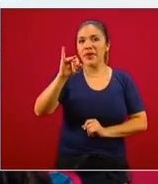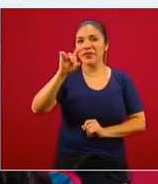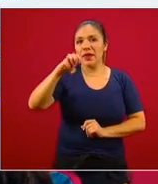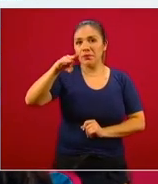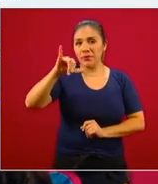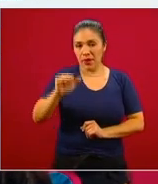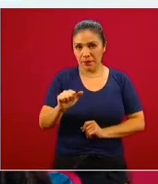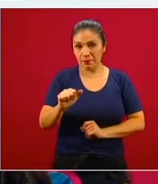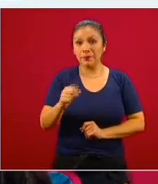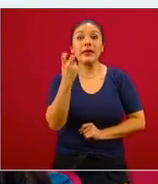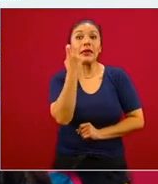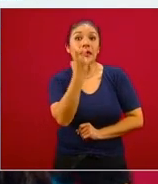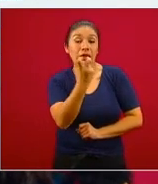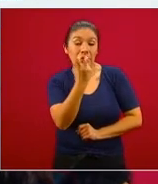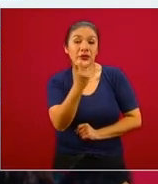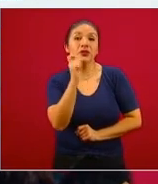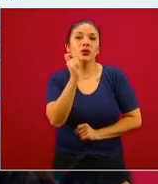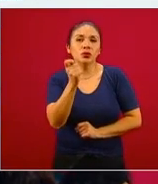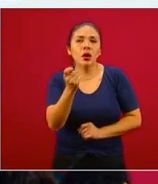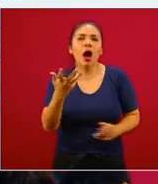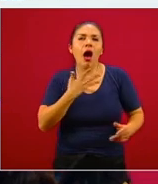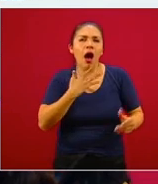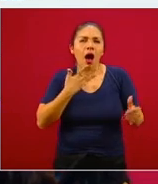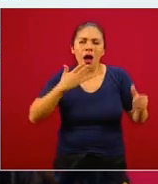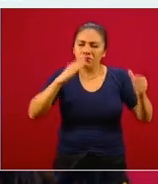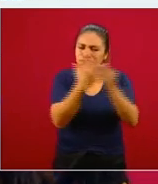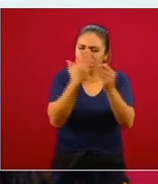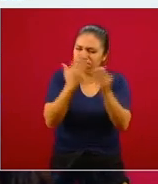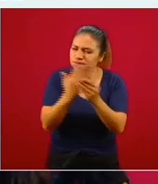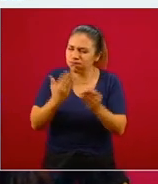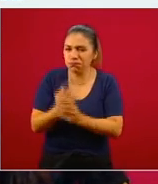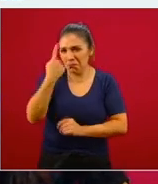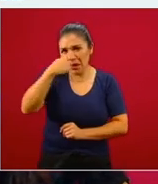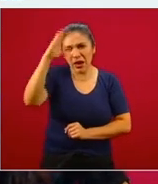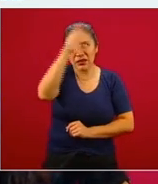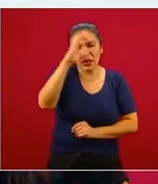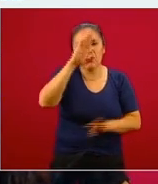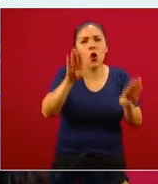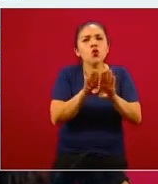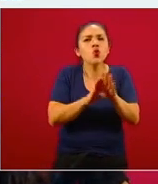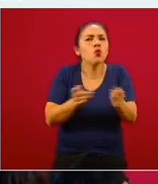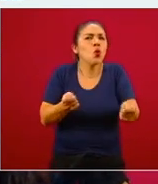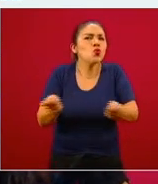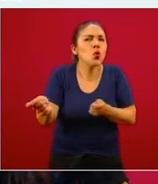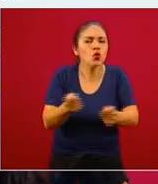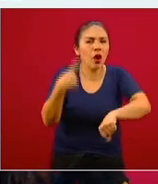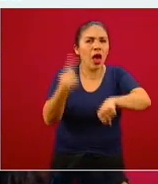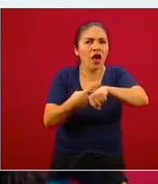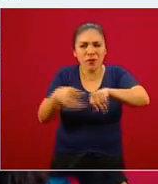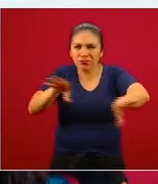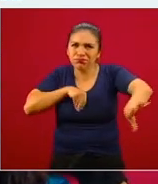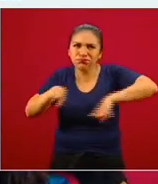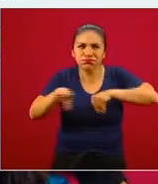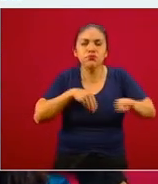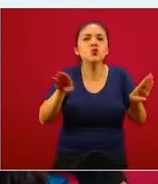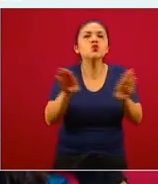specifically referring to a pandemic. And this comes